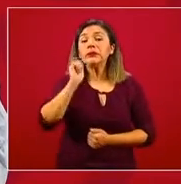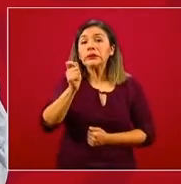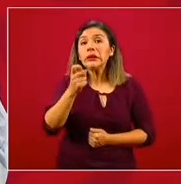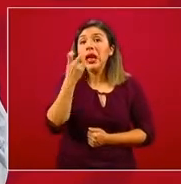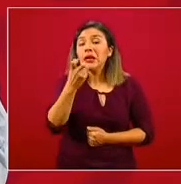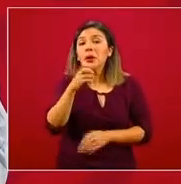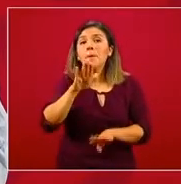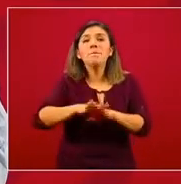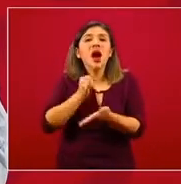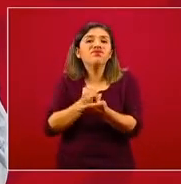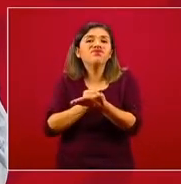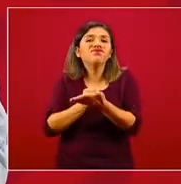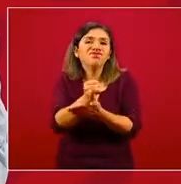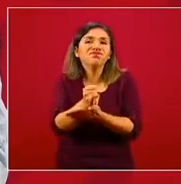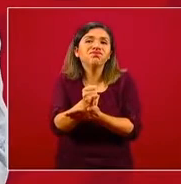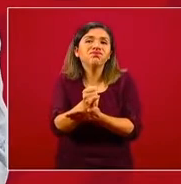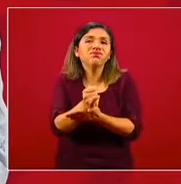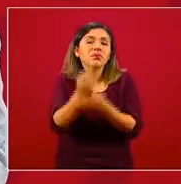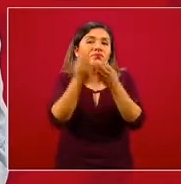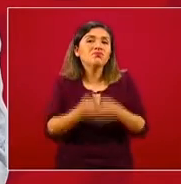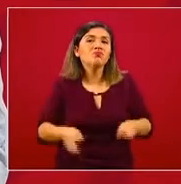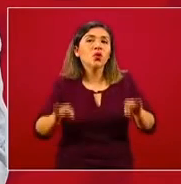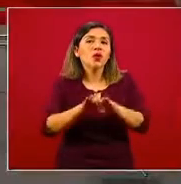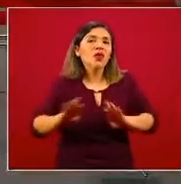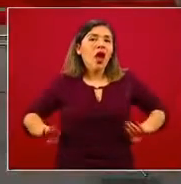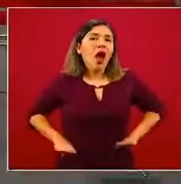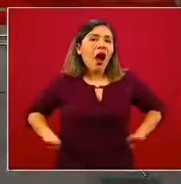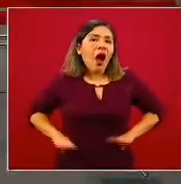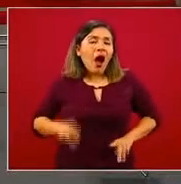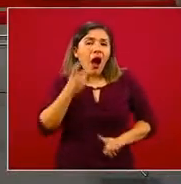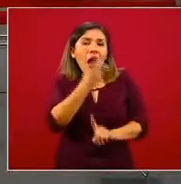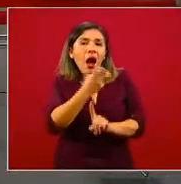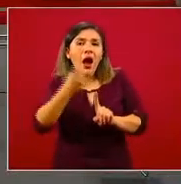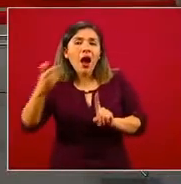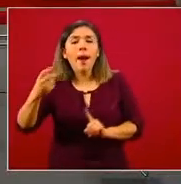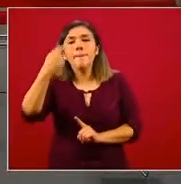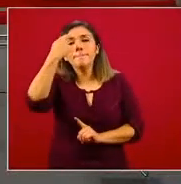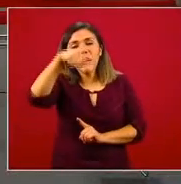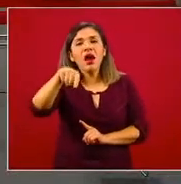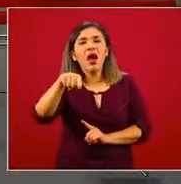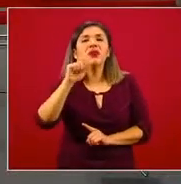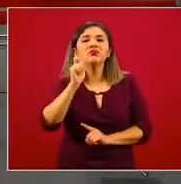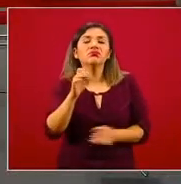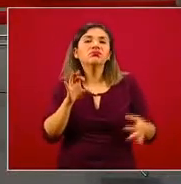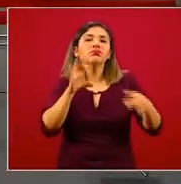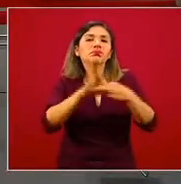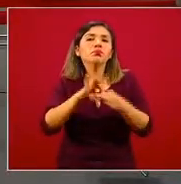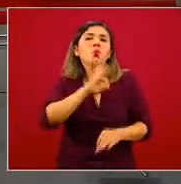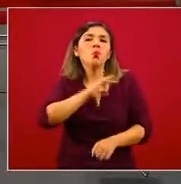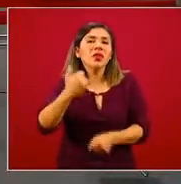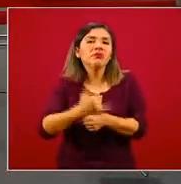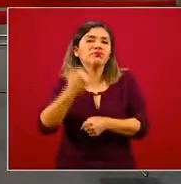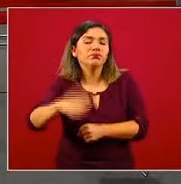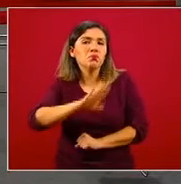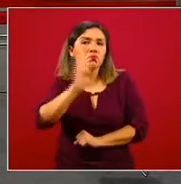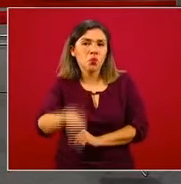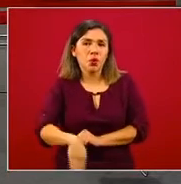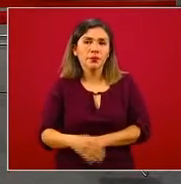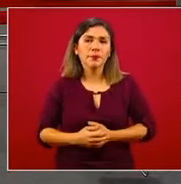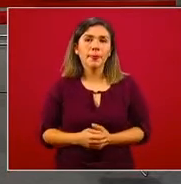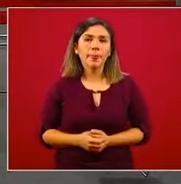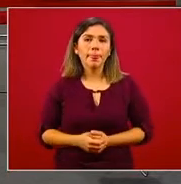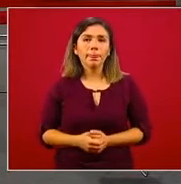in determinantes Mexico, principales o las and those are the características main principales factors que or se the main asocian con el riesgo characteristics de mortalidad. that